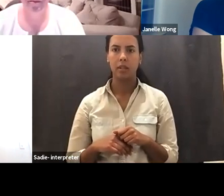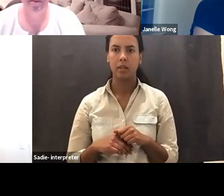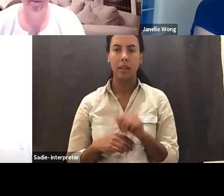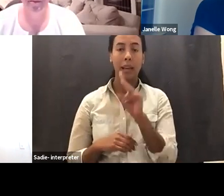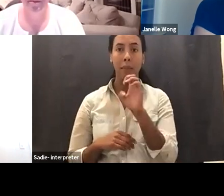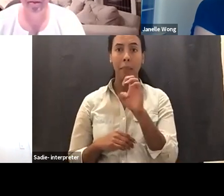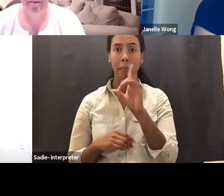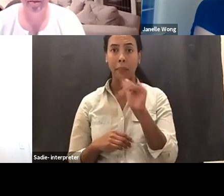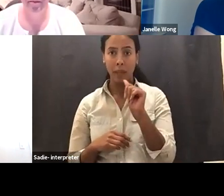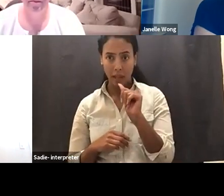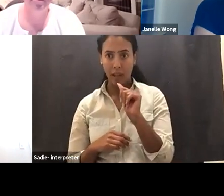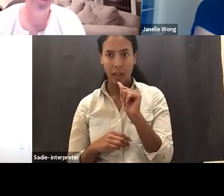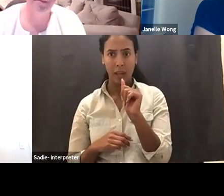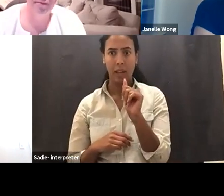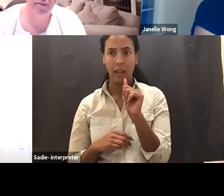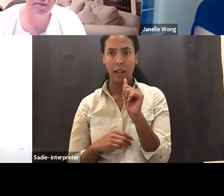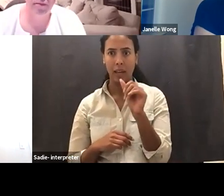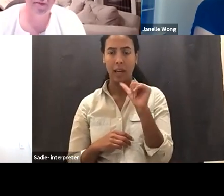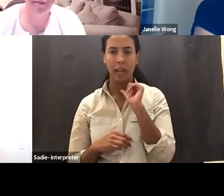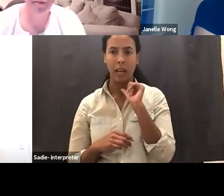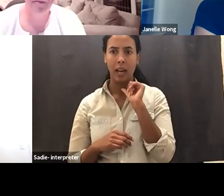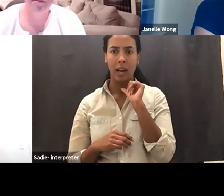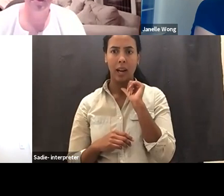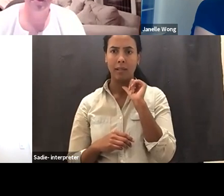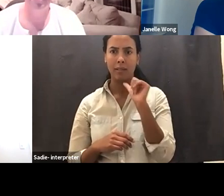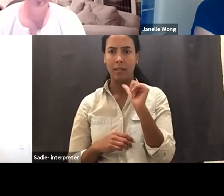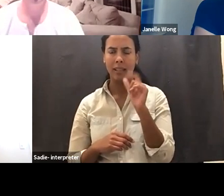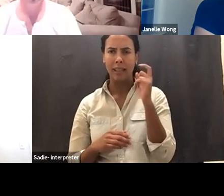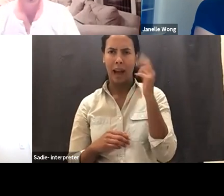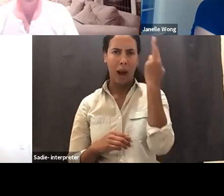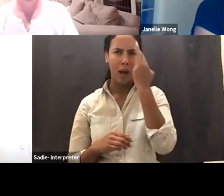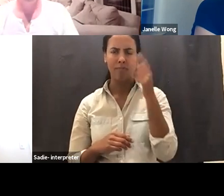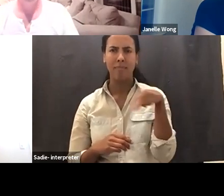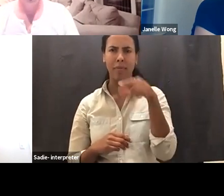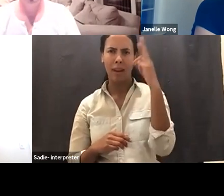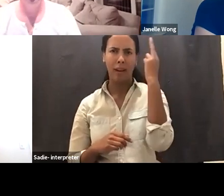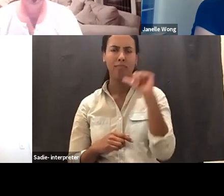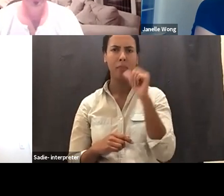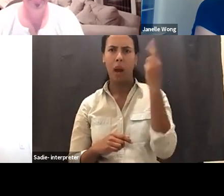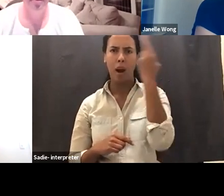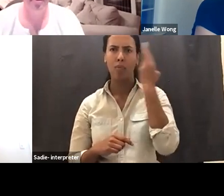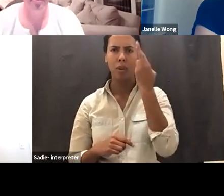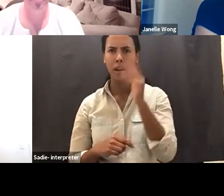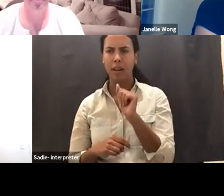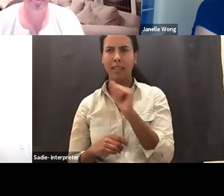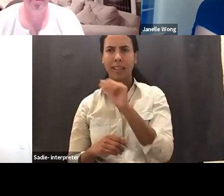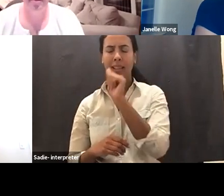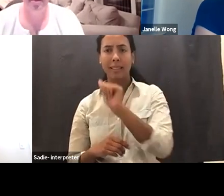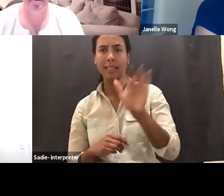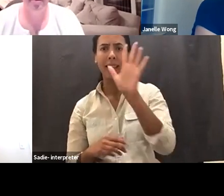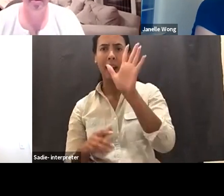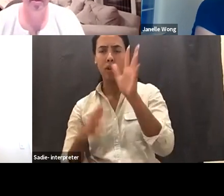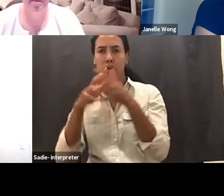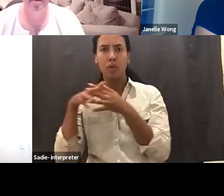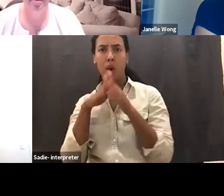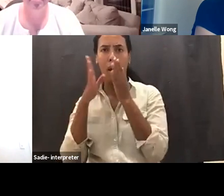on the fact that Asian Americans support affirmative action on the whole, and really one of the biggest challenges to those who don't support it is misinformation.